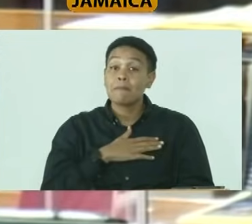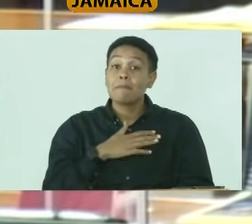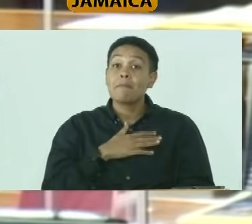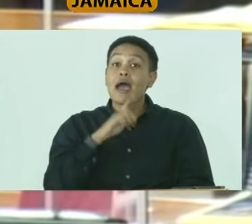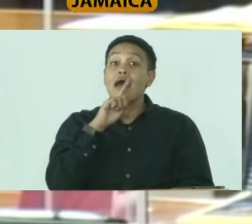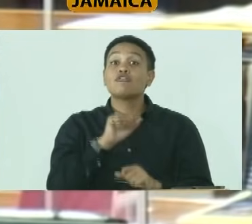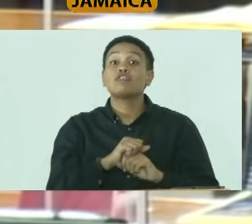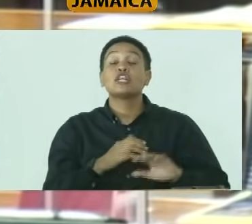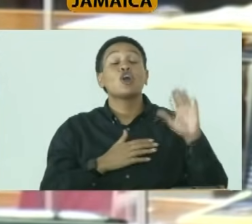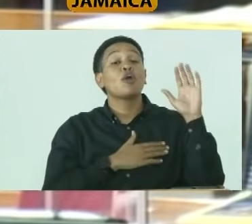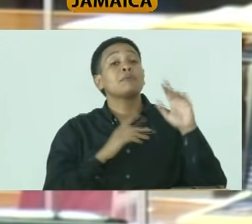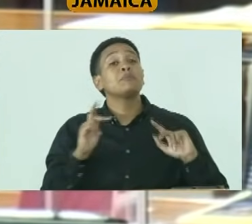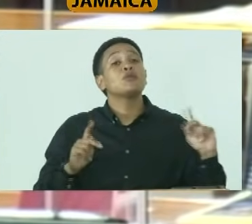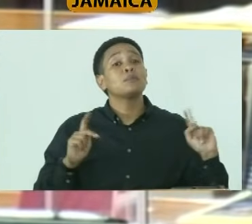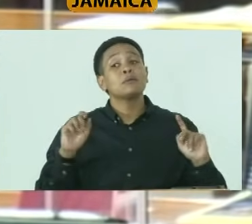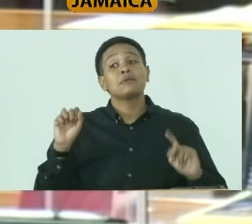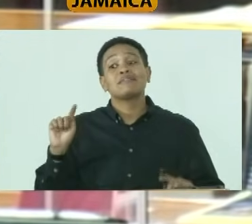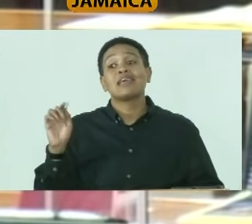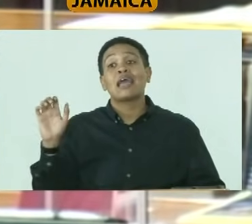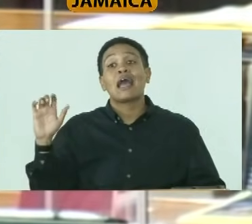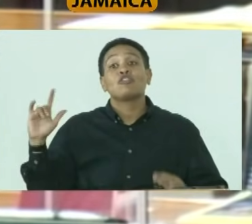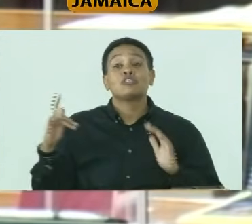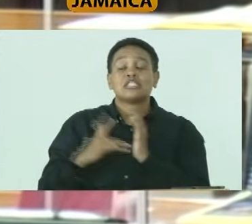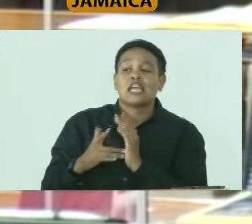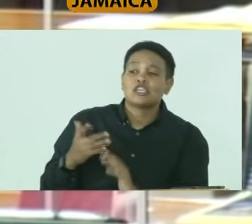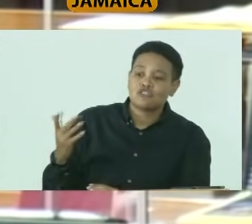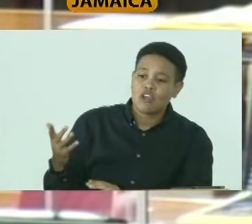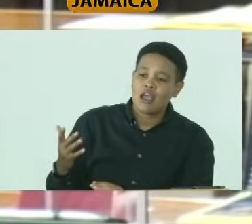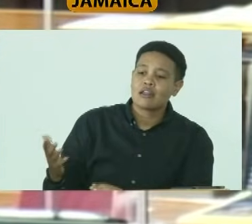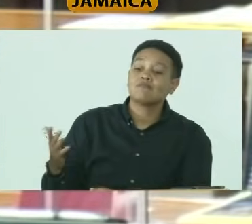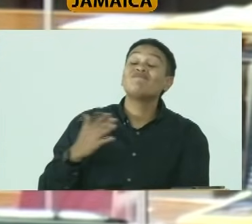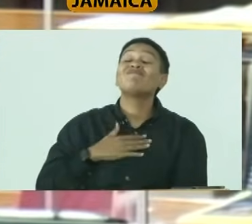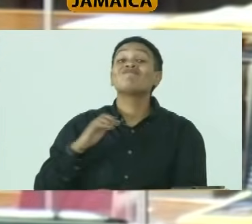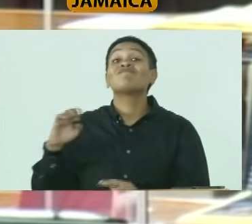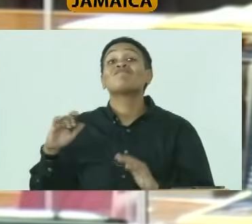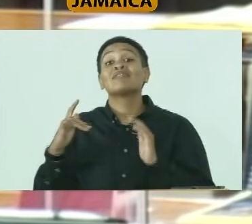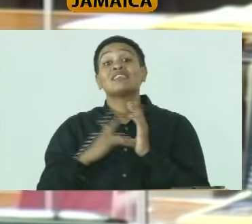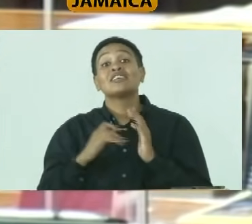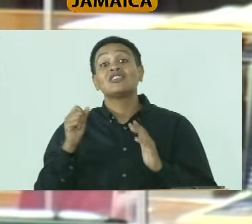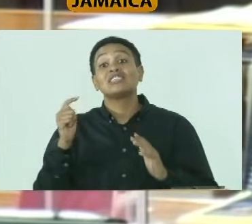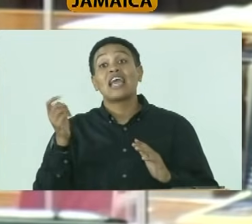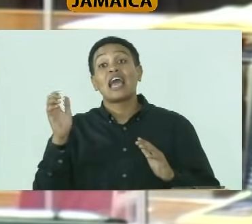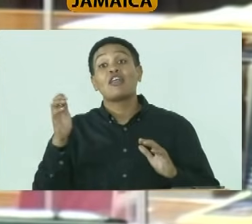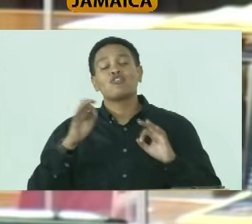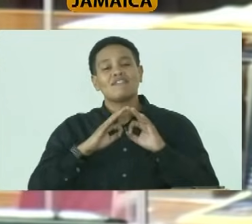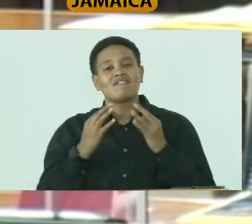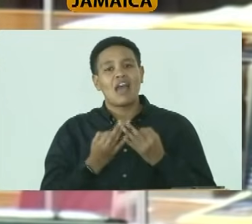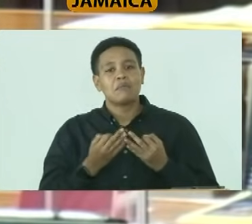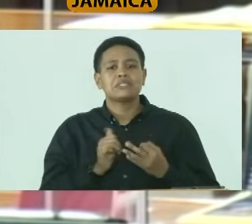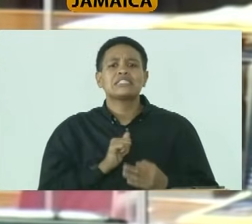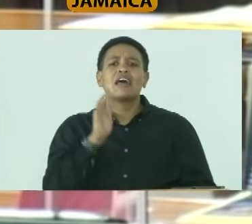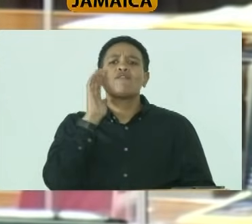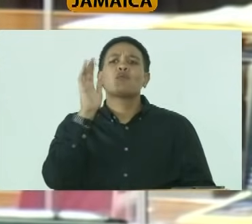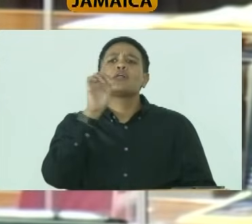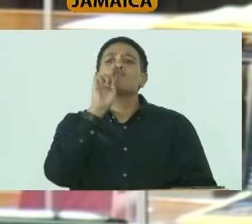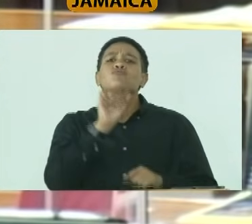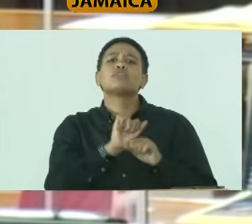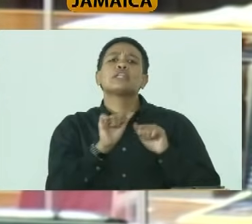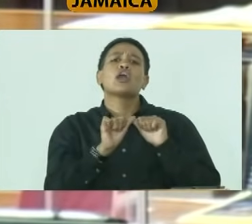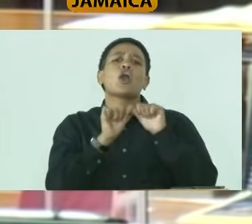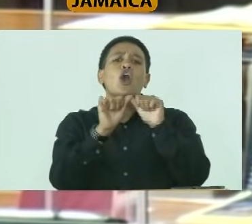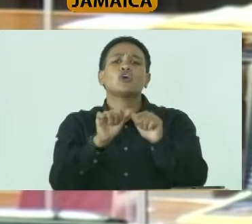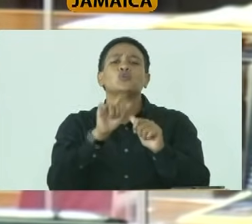commitment to the people of St. Catherine East Central, to my East Central St. Catherine family, that I will continue